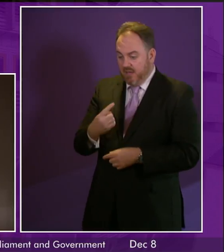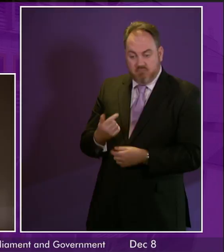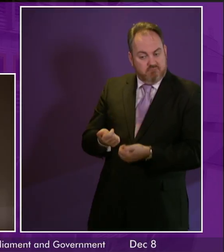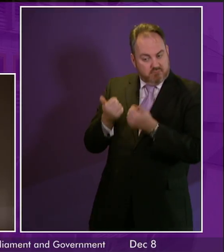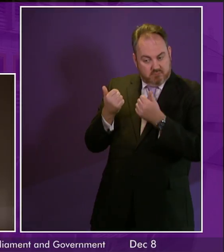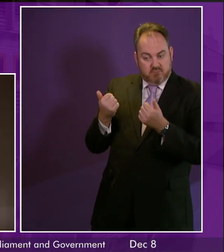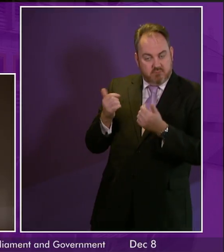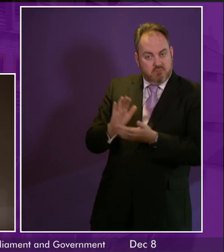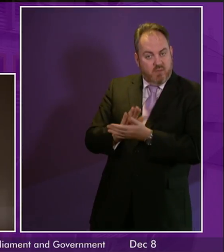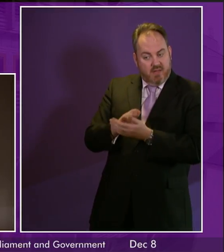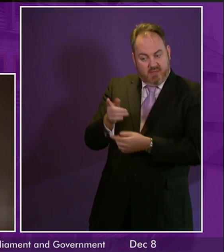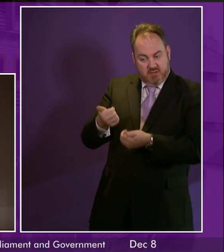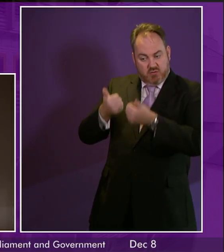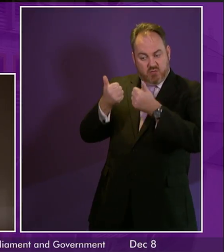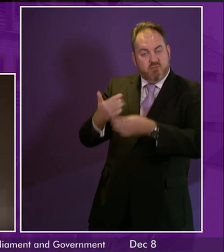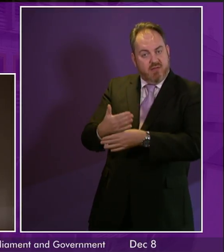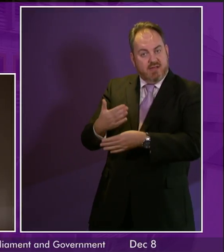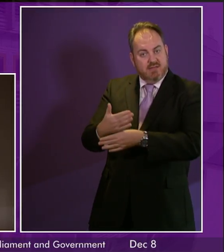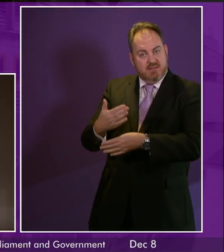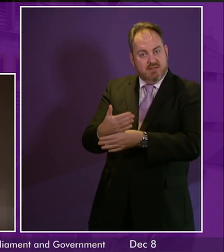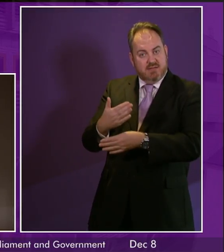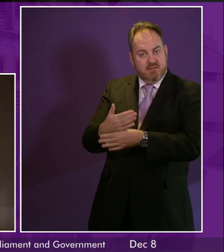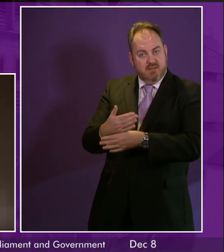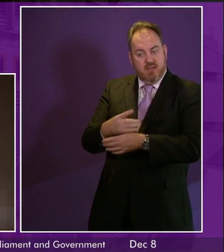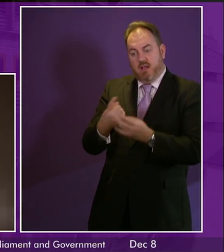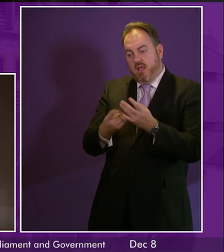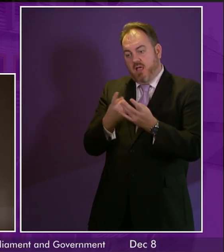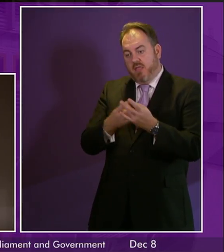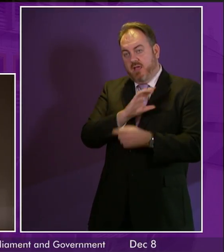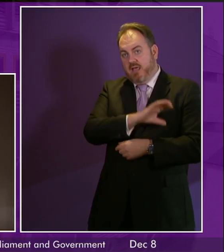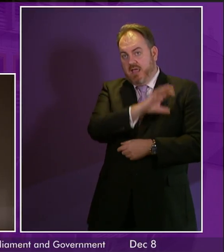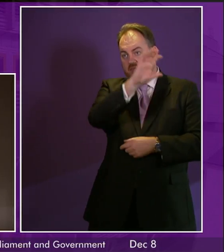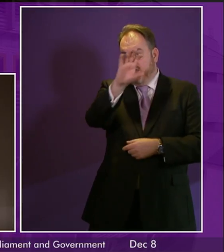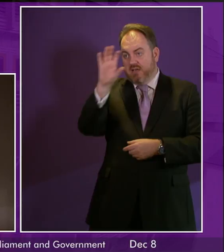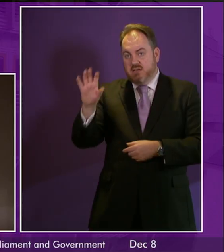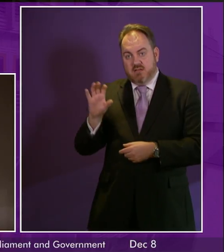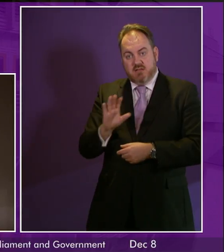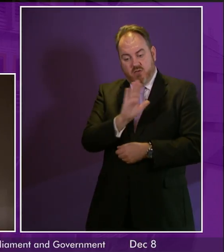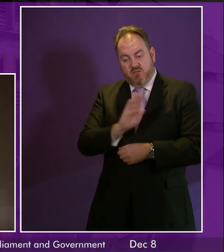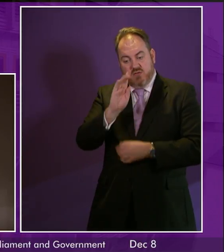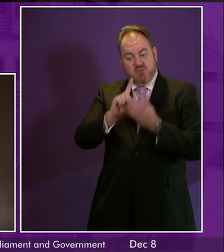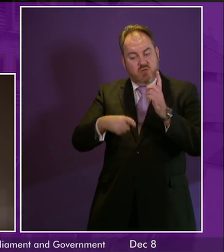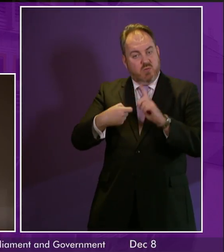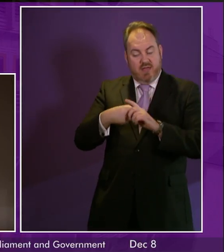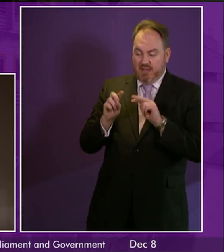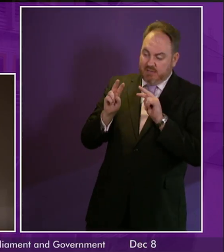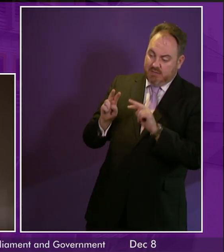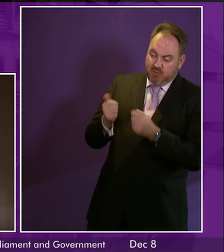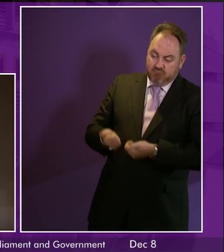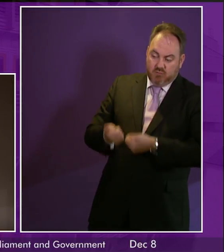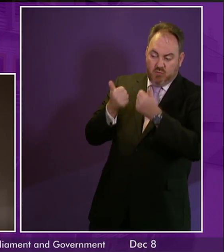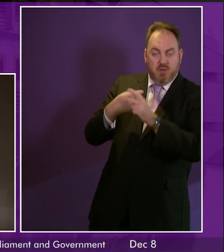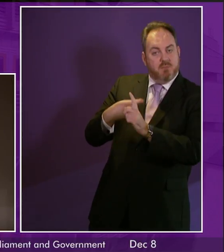as a model of good practice which other jurisdictions can learn from, and they have recommended that the UK